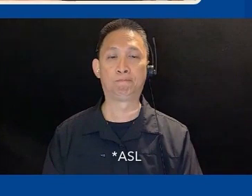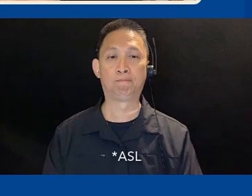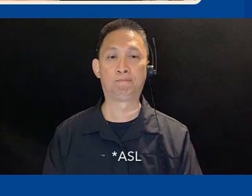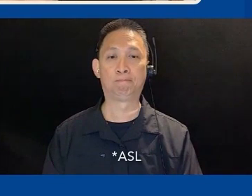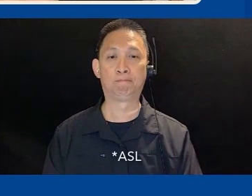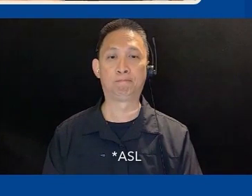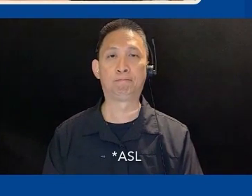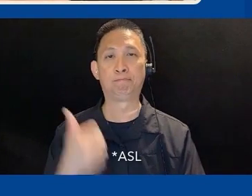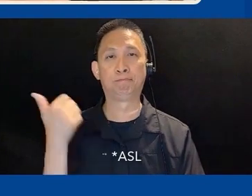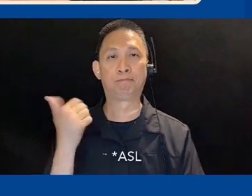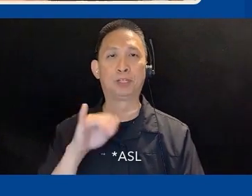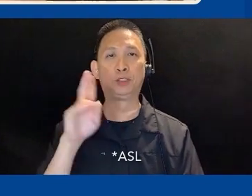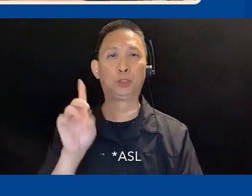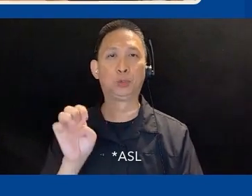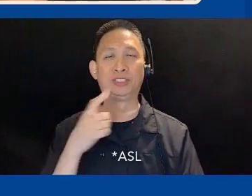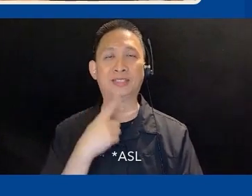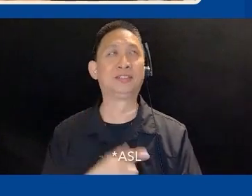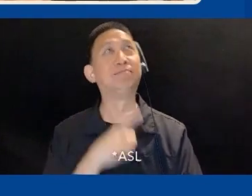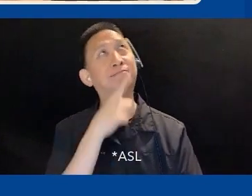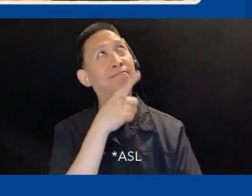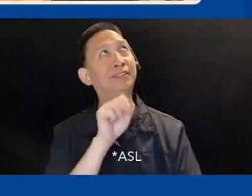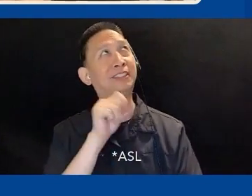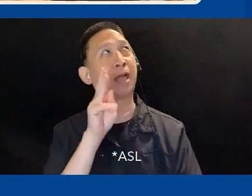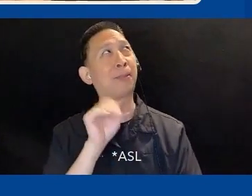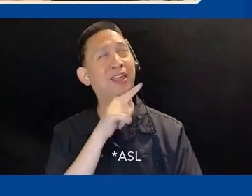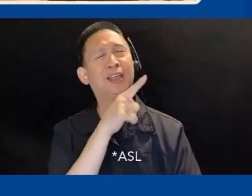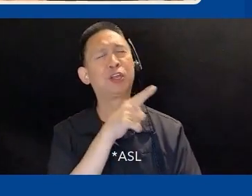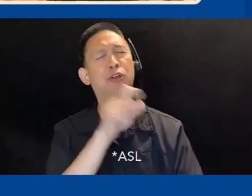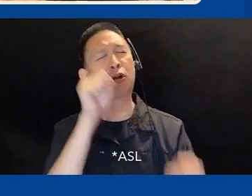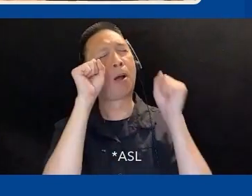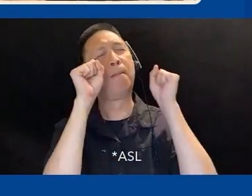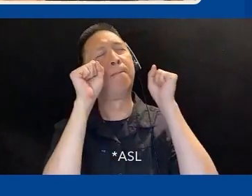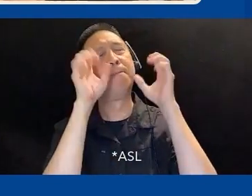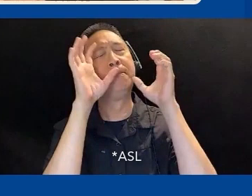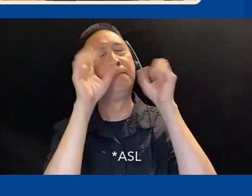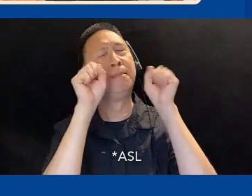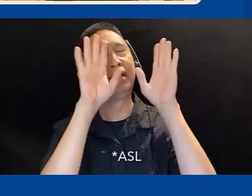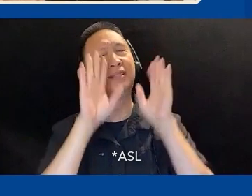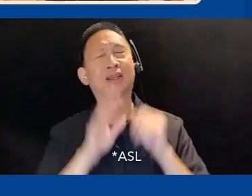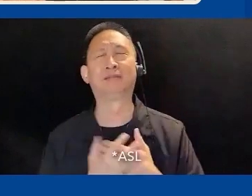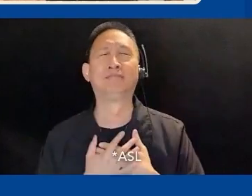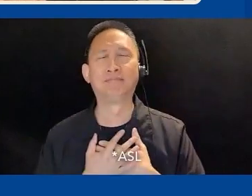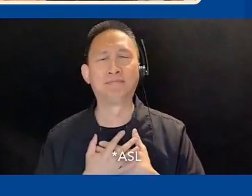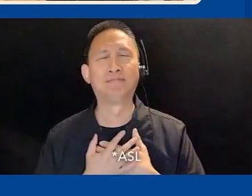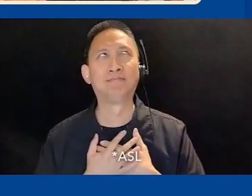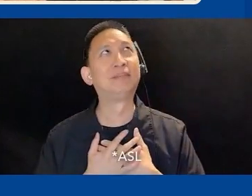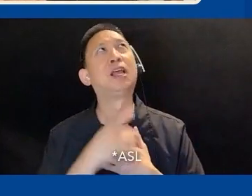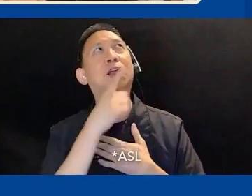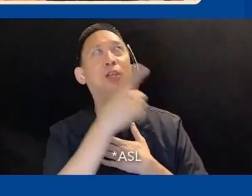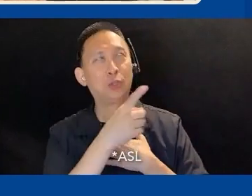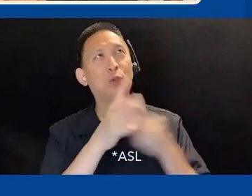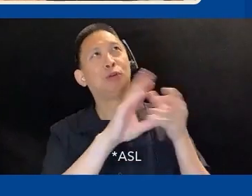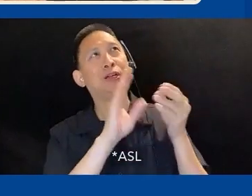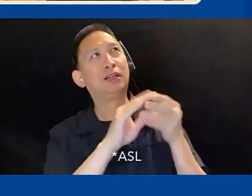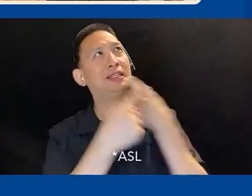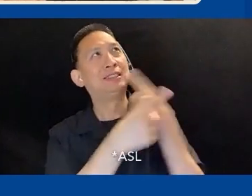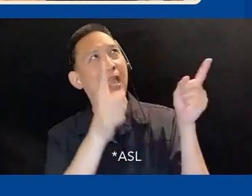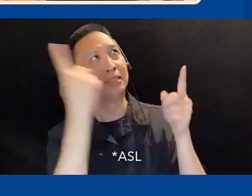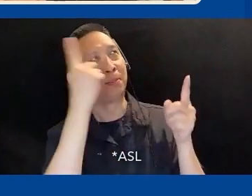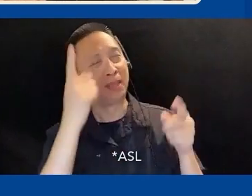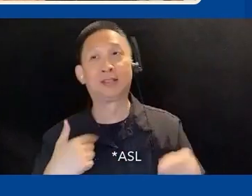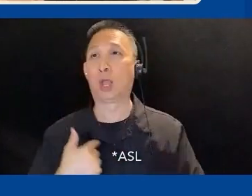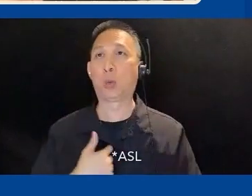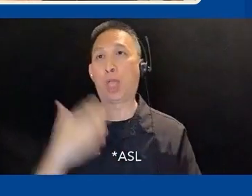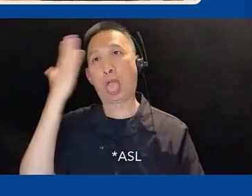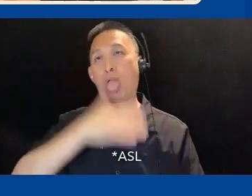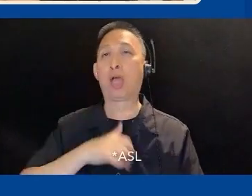I say, Sammy, you're amazing. Like, just think about what you just, it's sometimes you say things that we don't even notice because we're just so